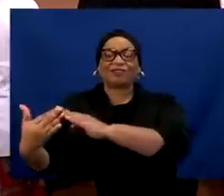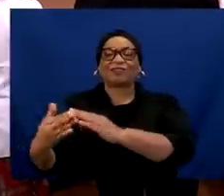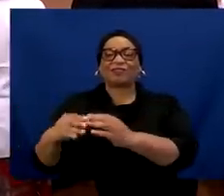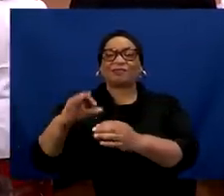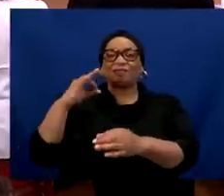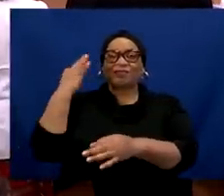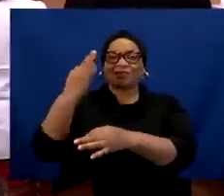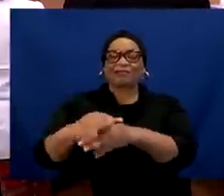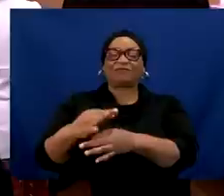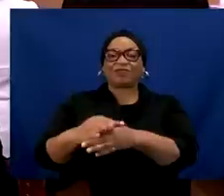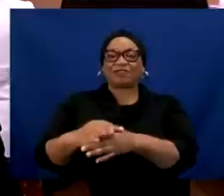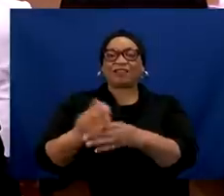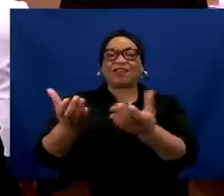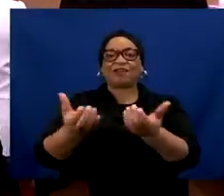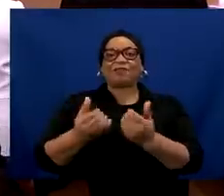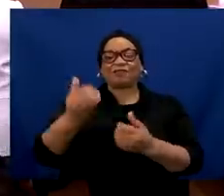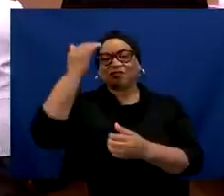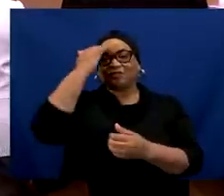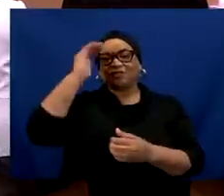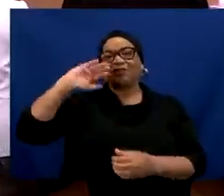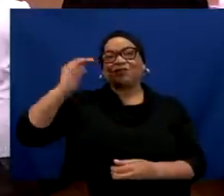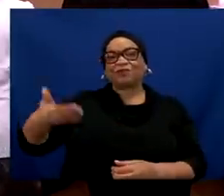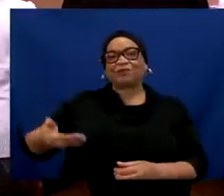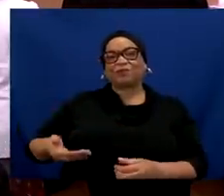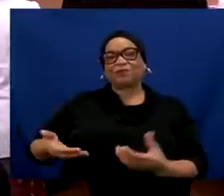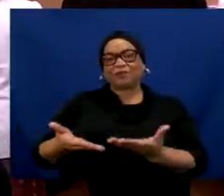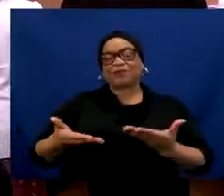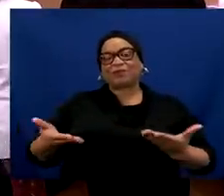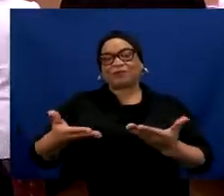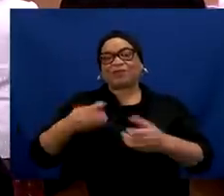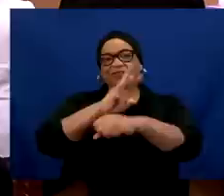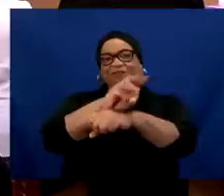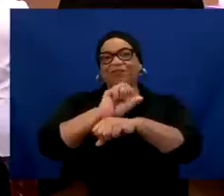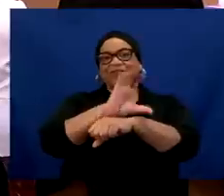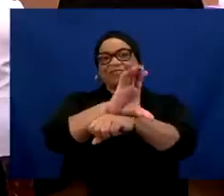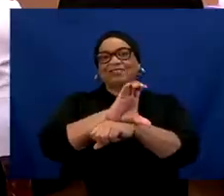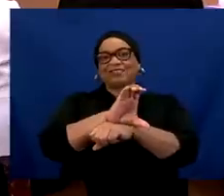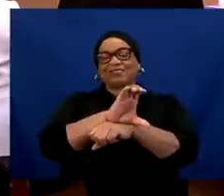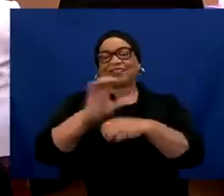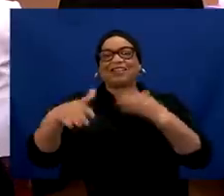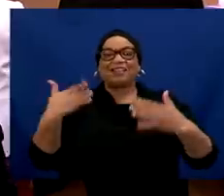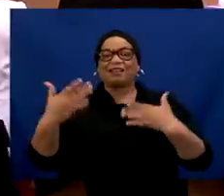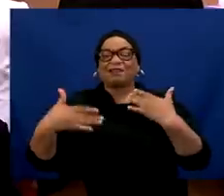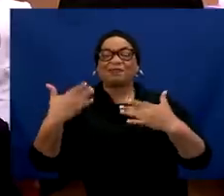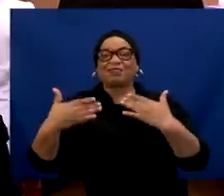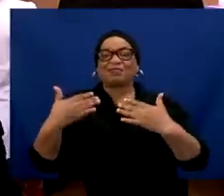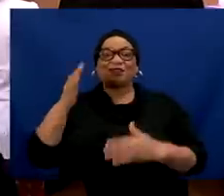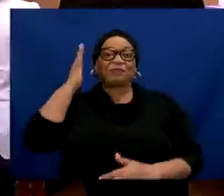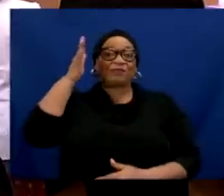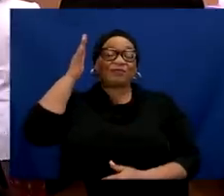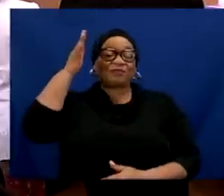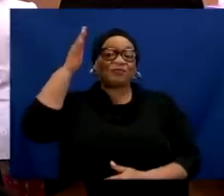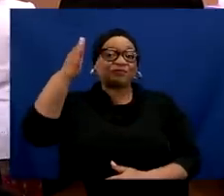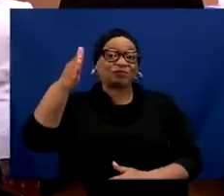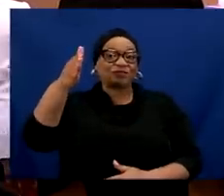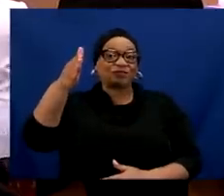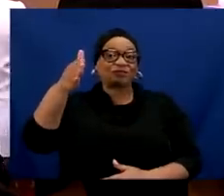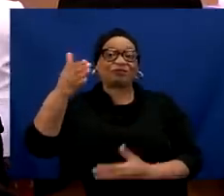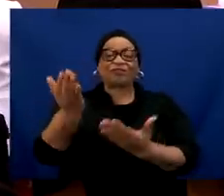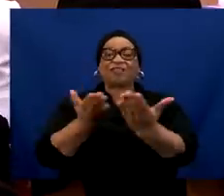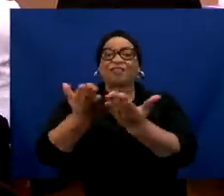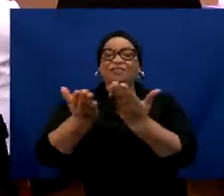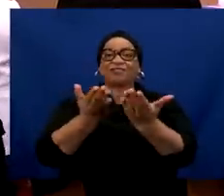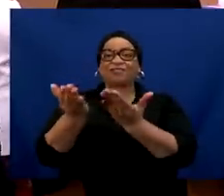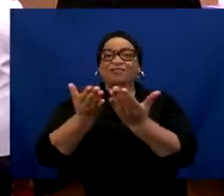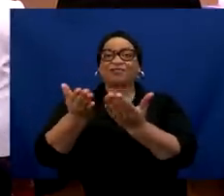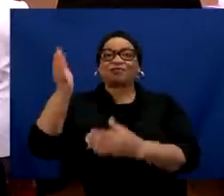I want you to know that you are welcome at Wheeler Avenue Baptist Church. I'm excited about your future. I'm excited to serve as your